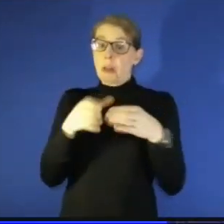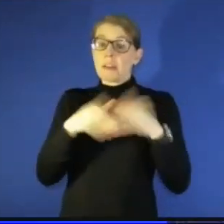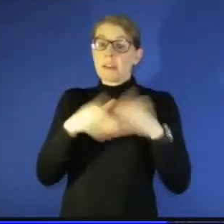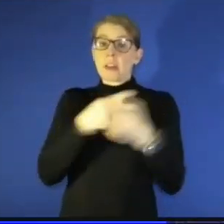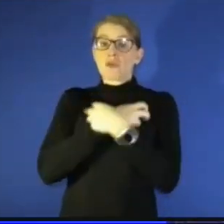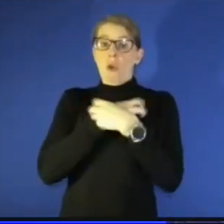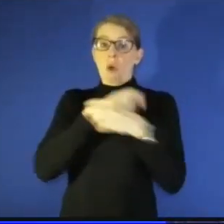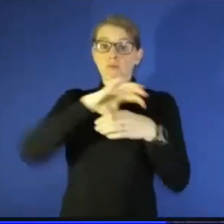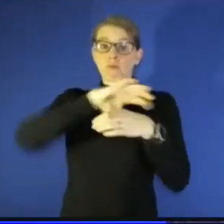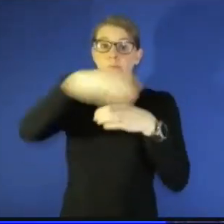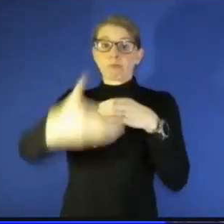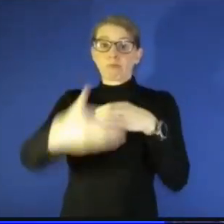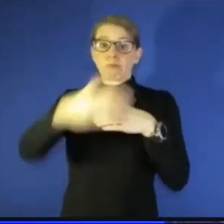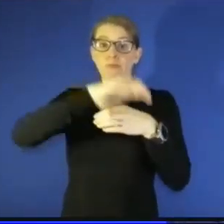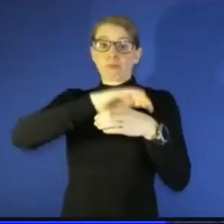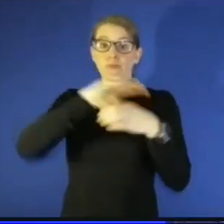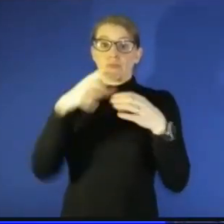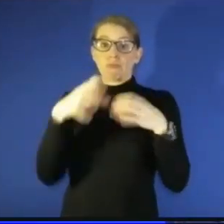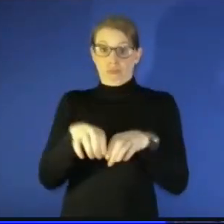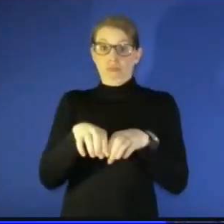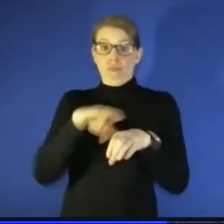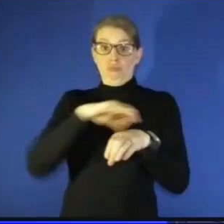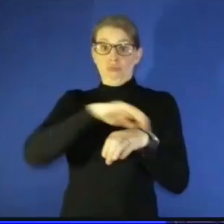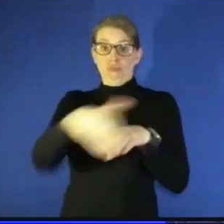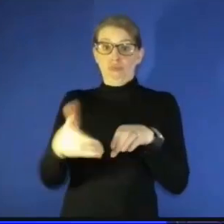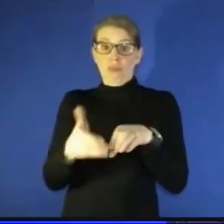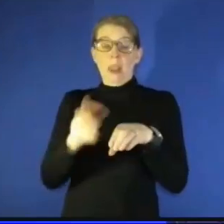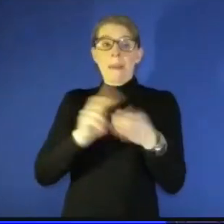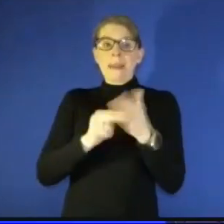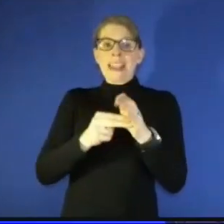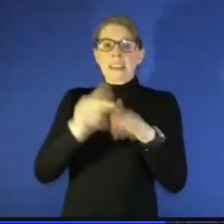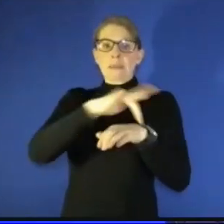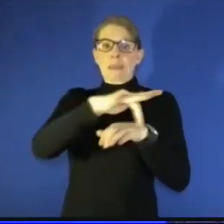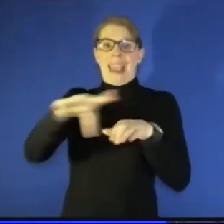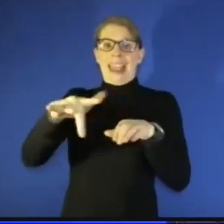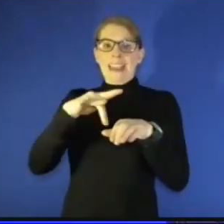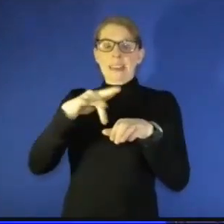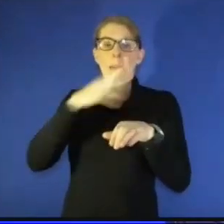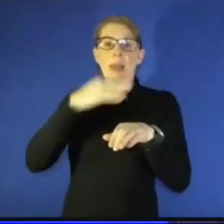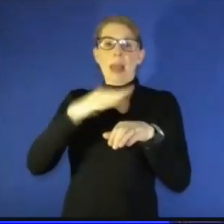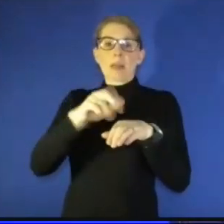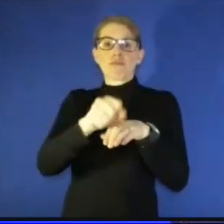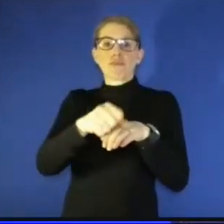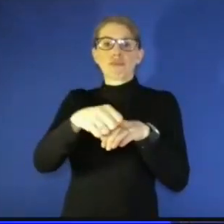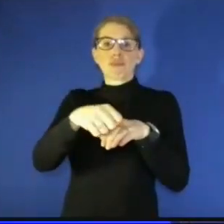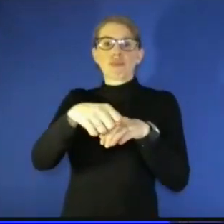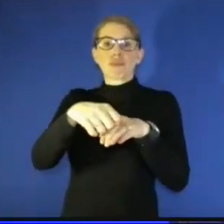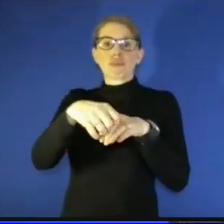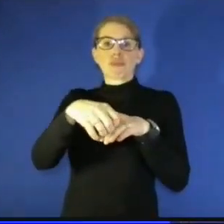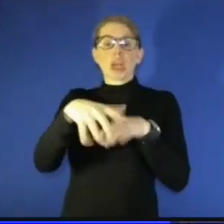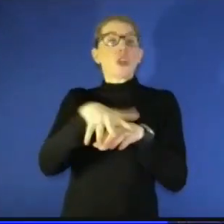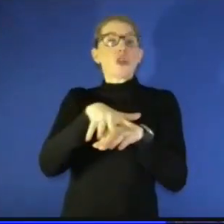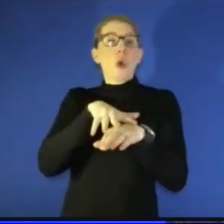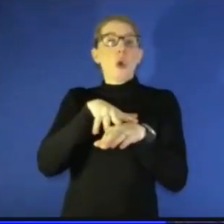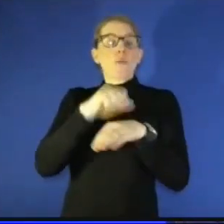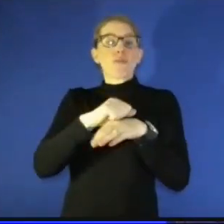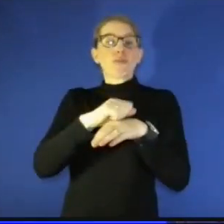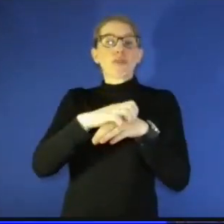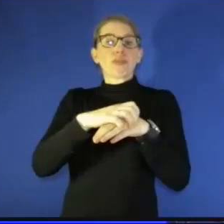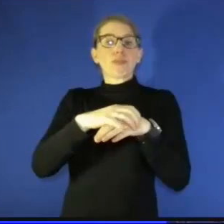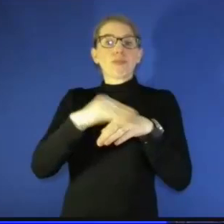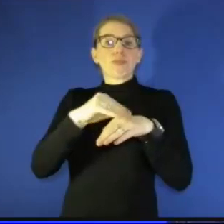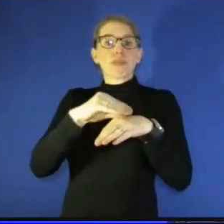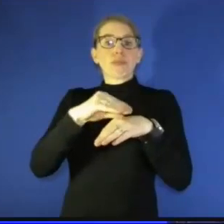it. This leaves a potential space where blood can accumulate slowly before you develop